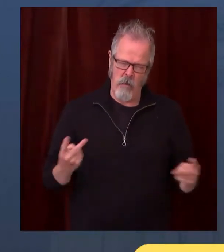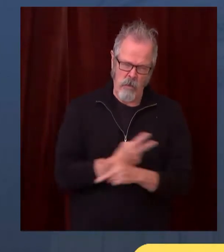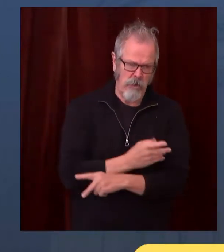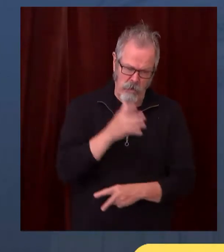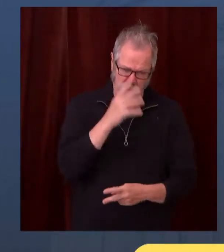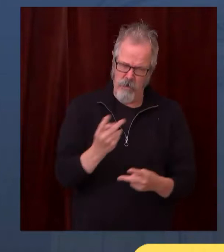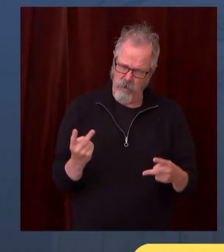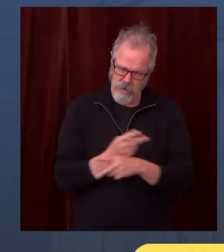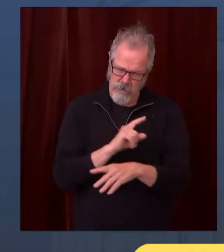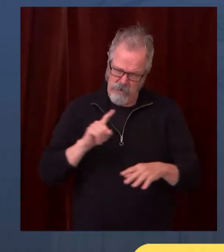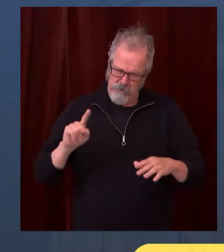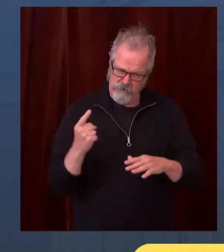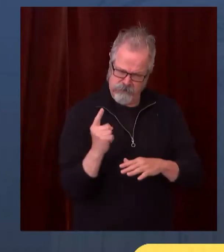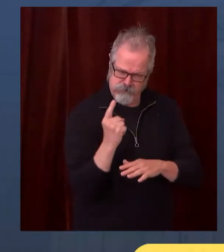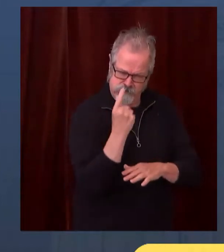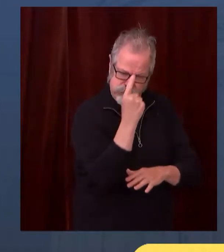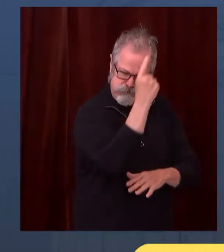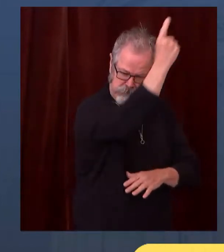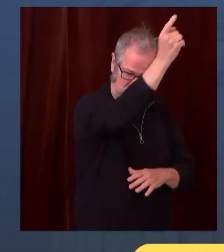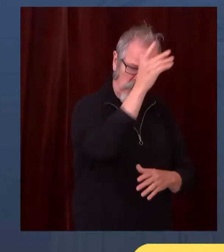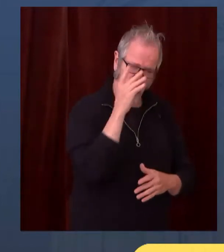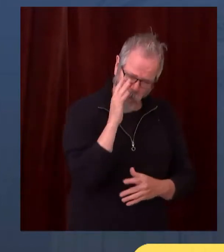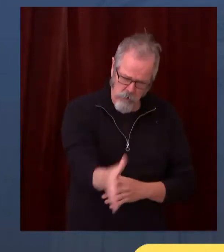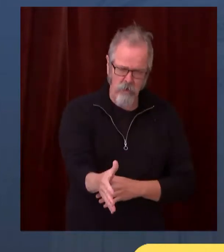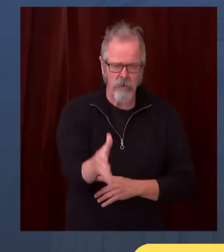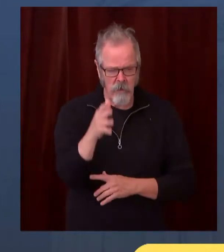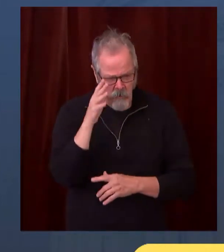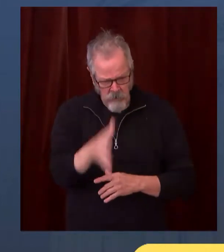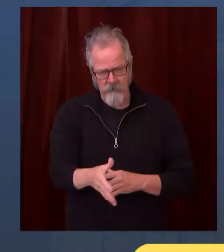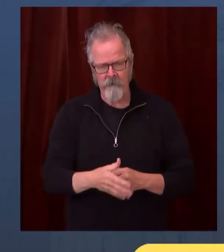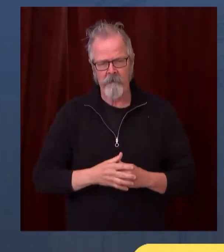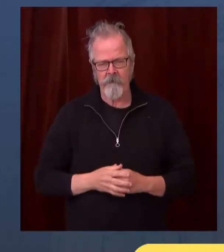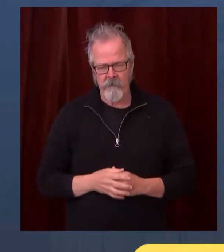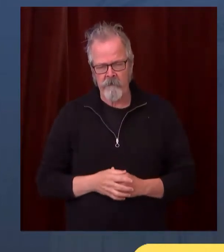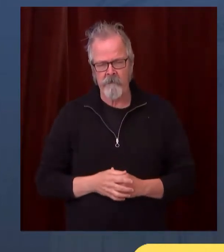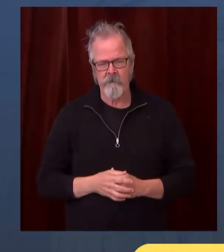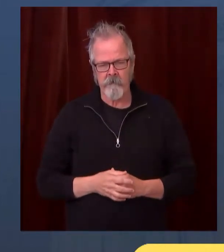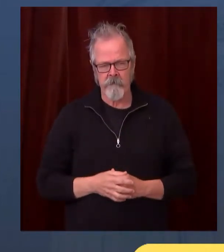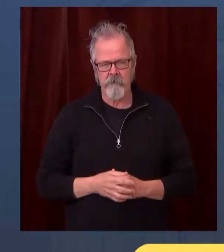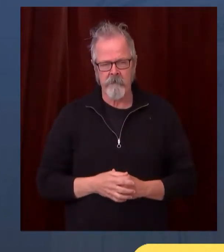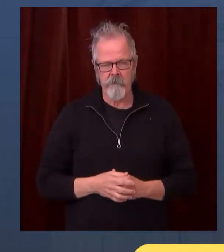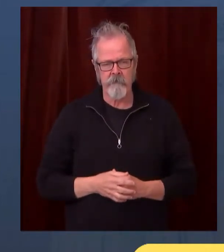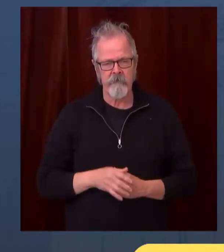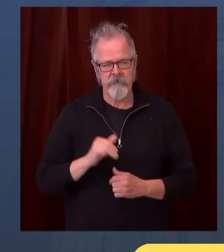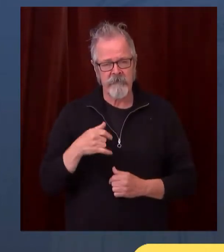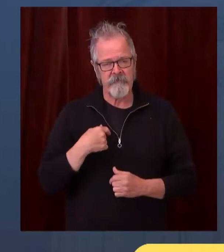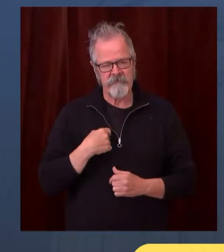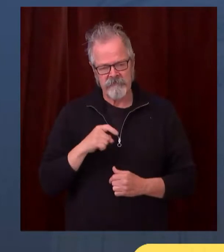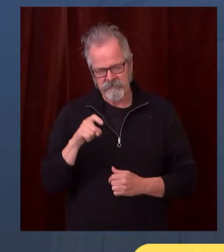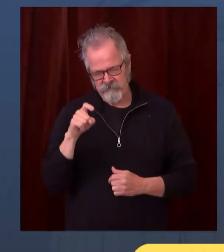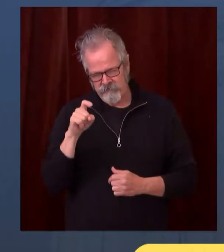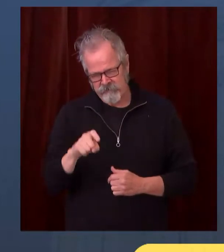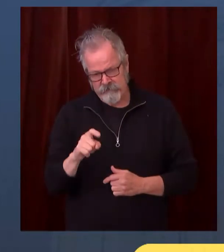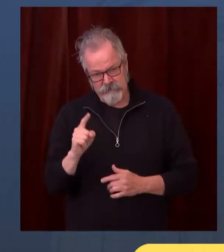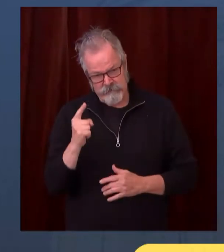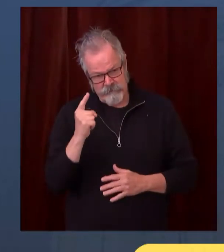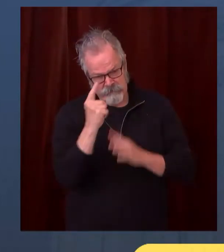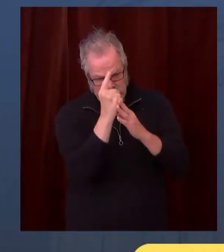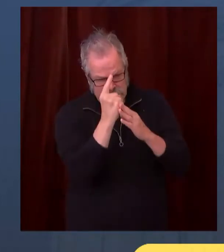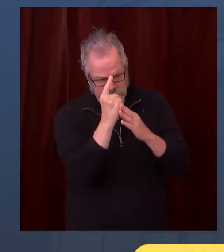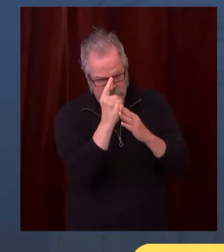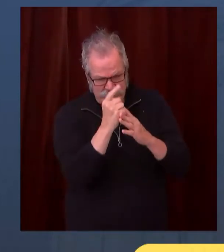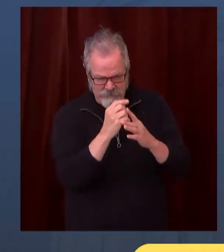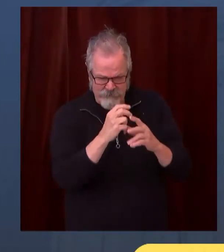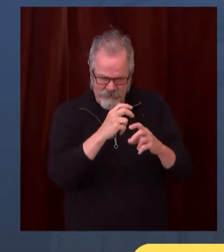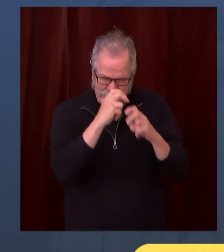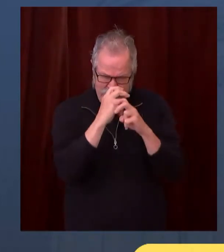also bought DSHS time. Our investigators fanned out across the state and visited every one